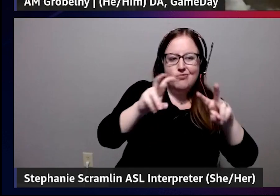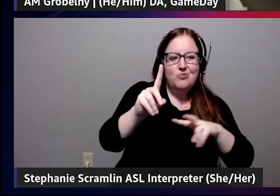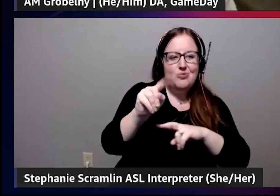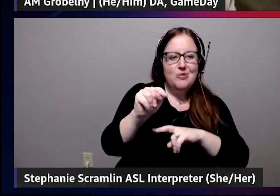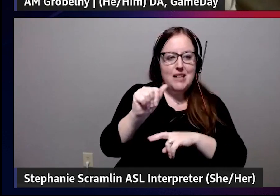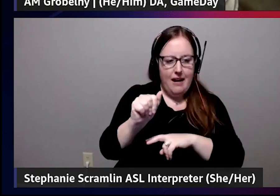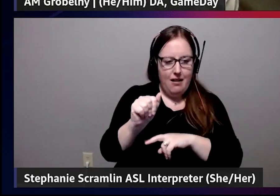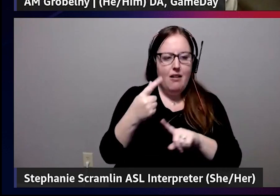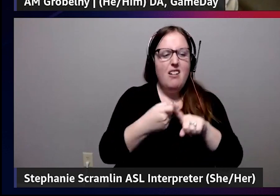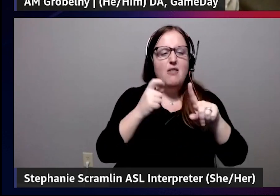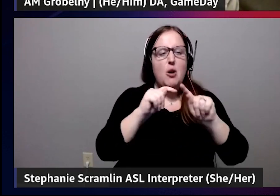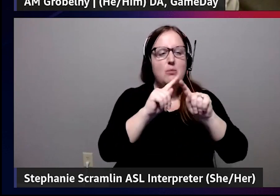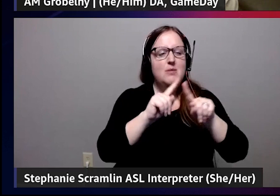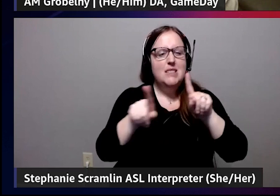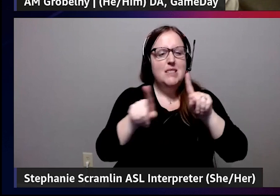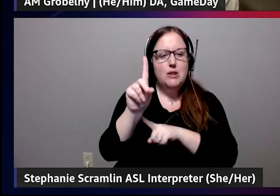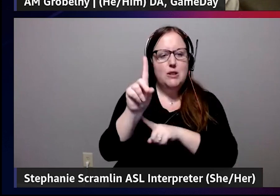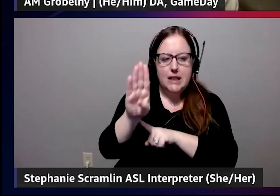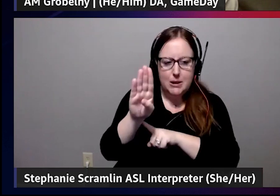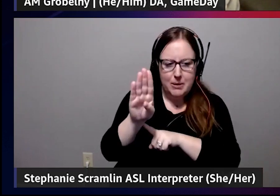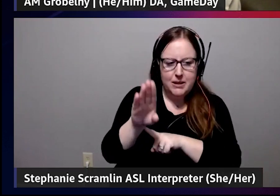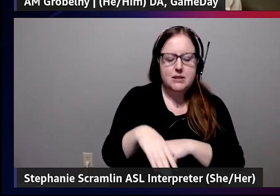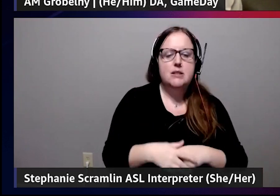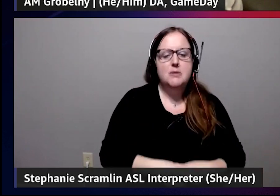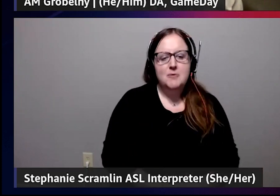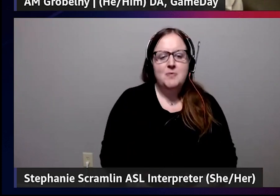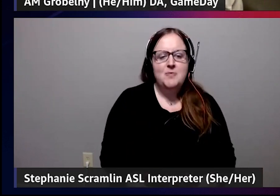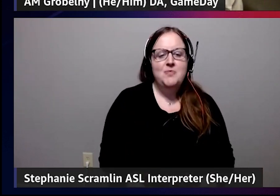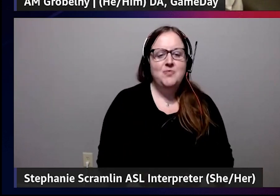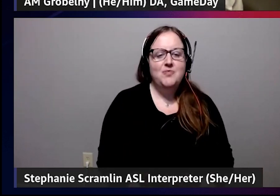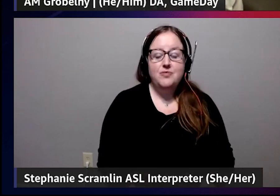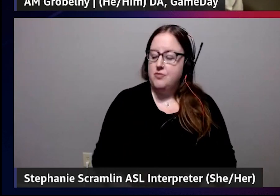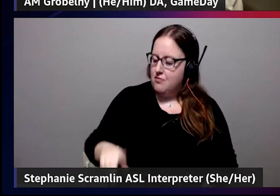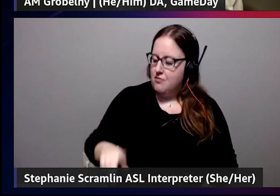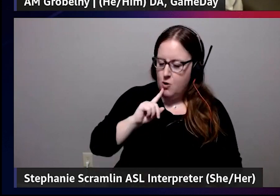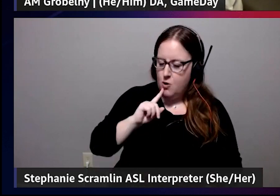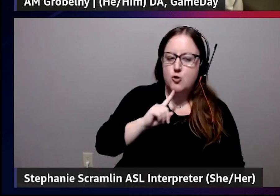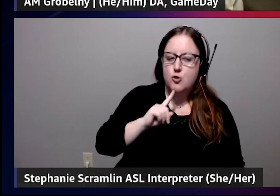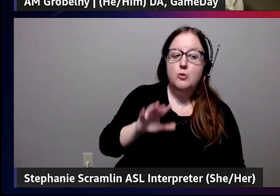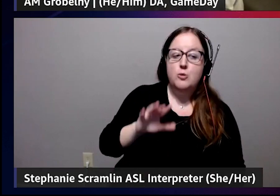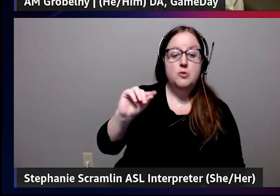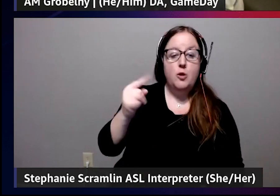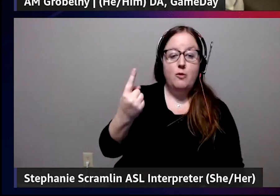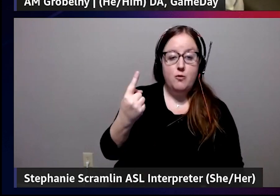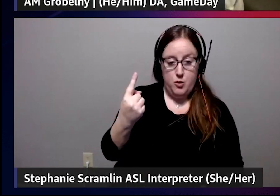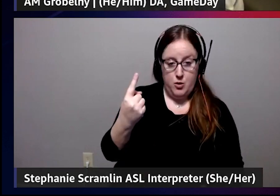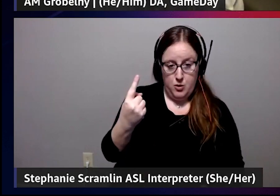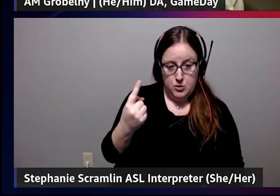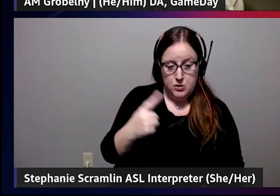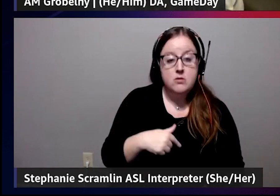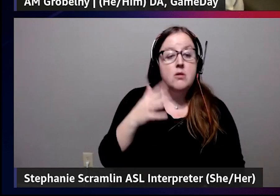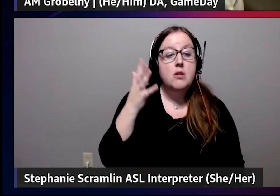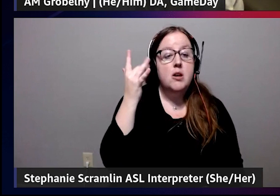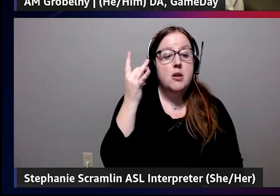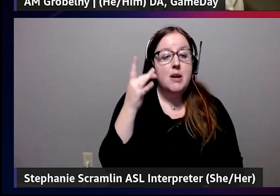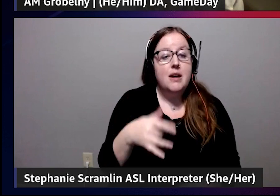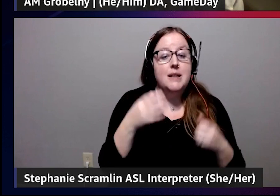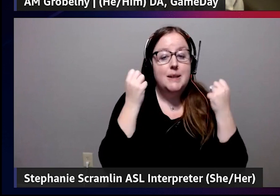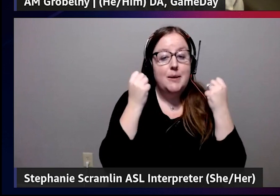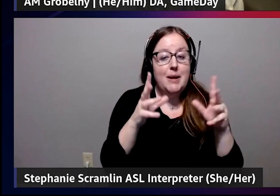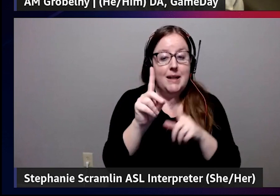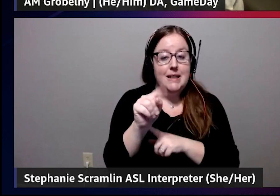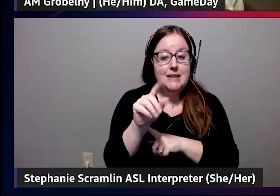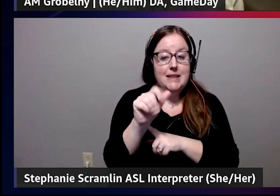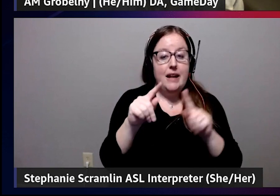disparate different databases and data sources? Sure. So first and foremost, because a lot of data teams